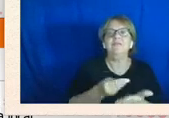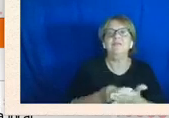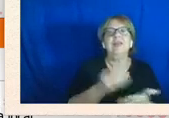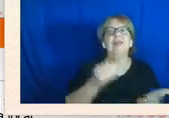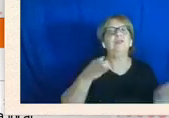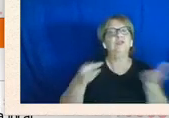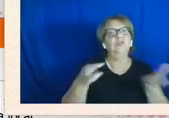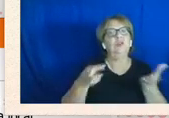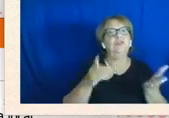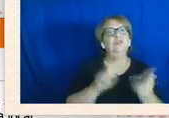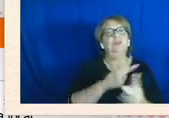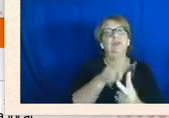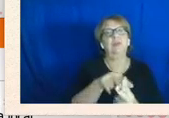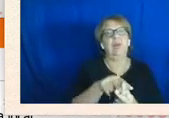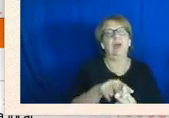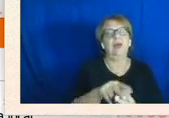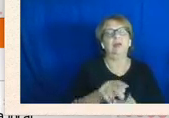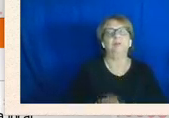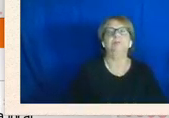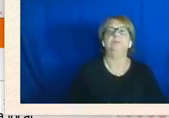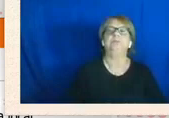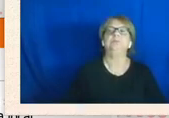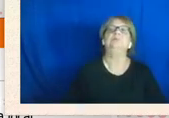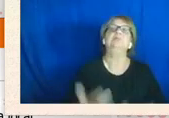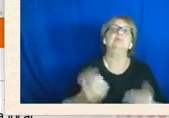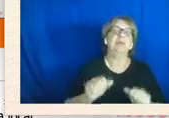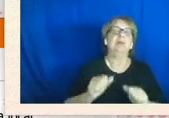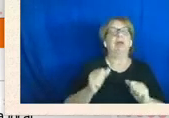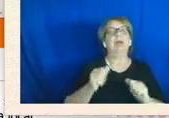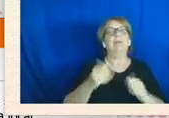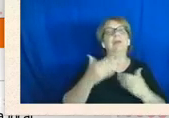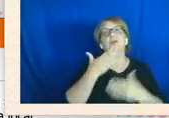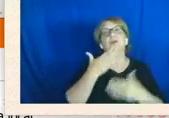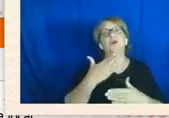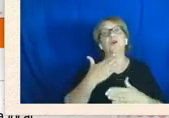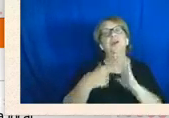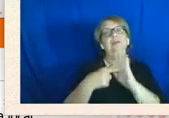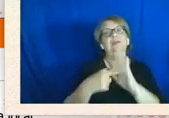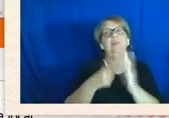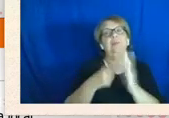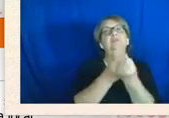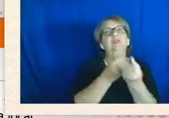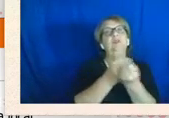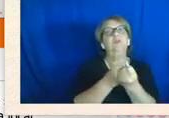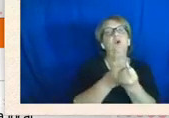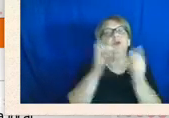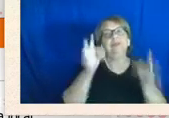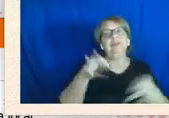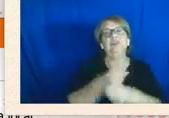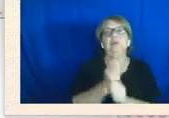applied. Now, this could be considered a good example of supported decision-making or self-determination.